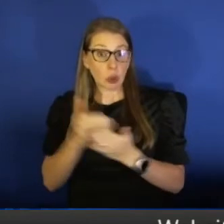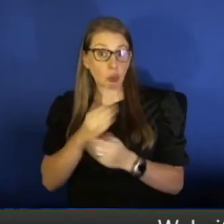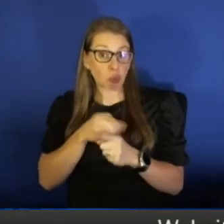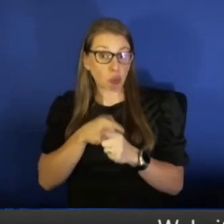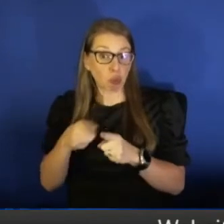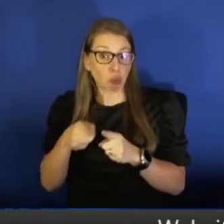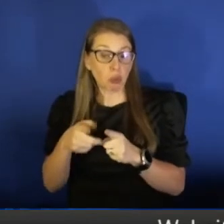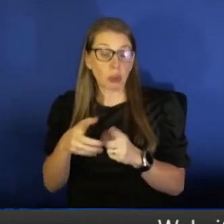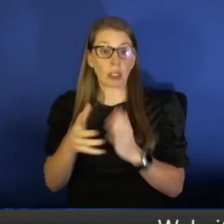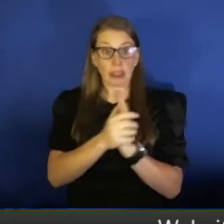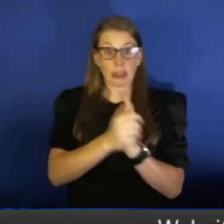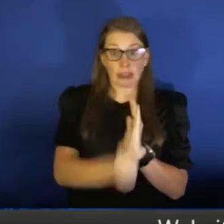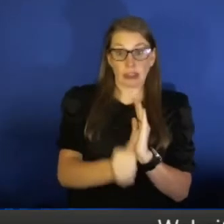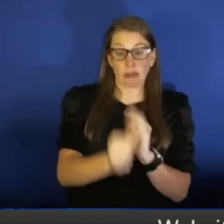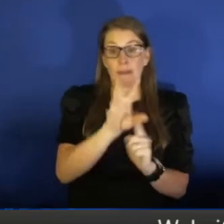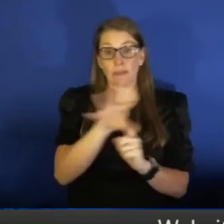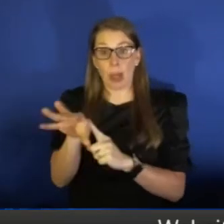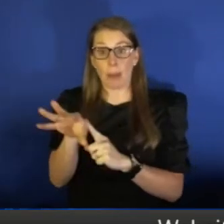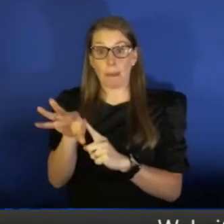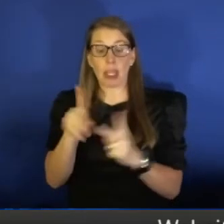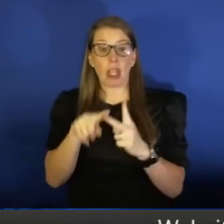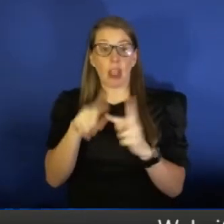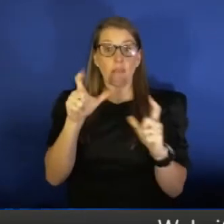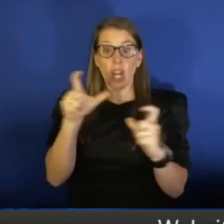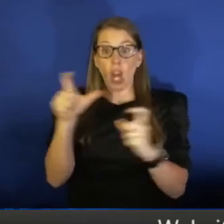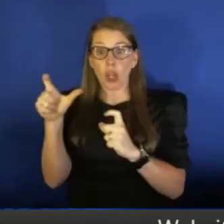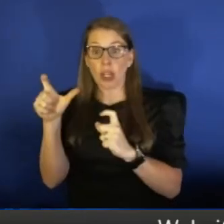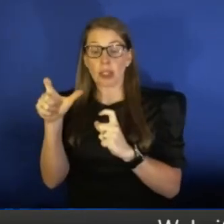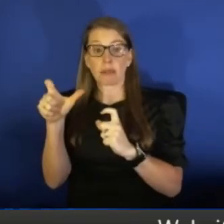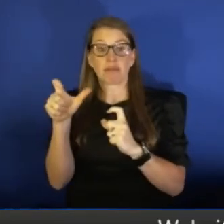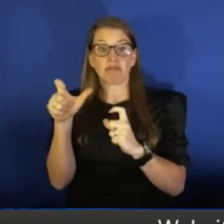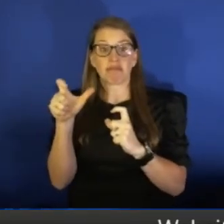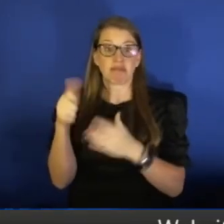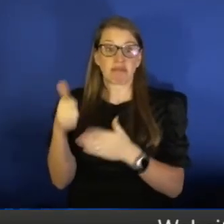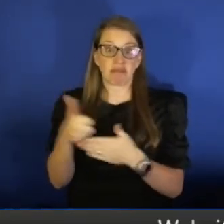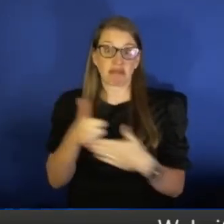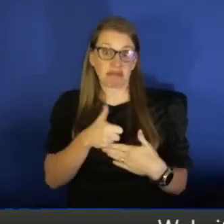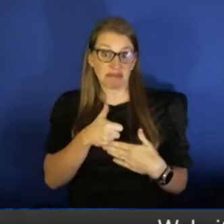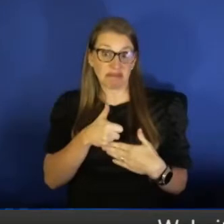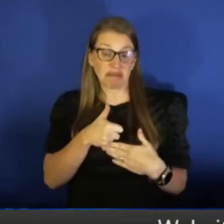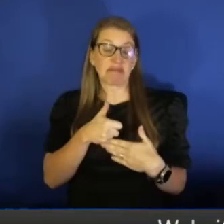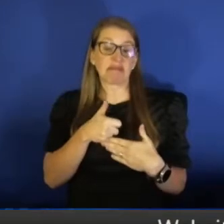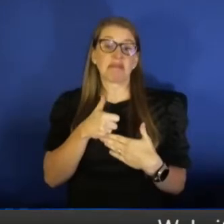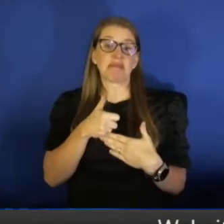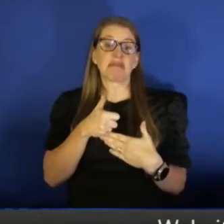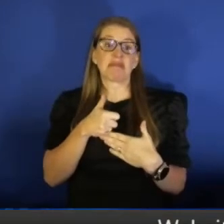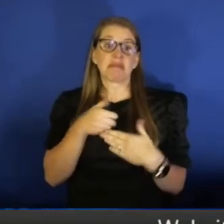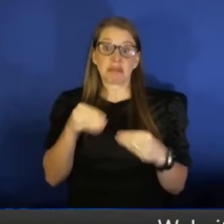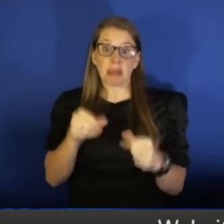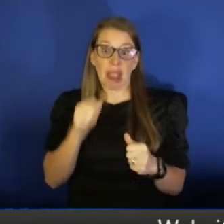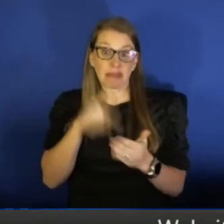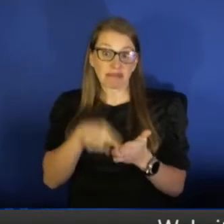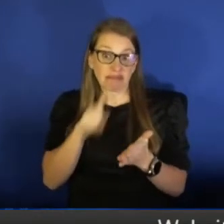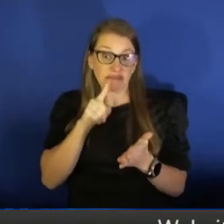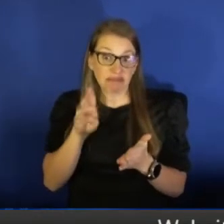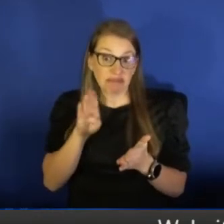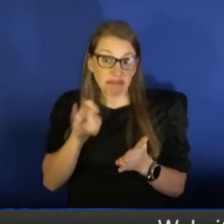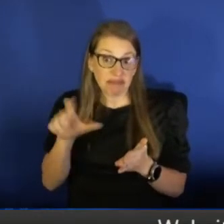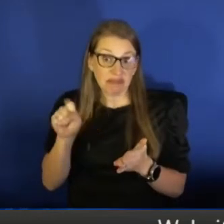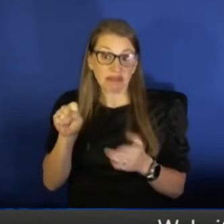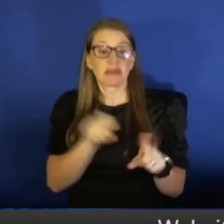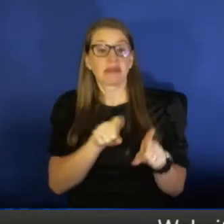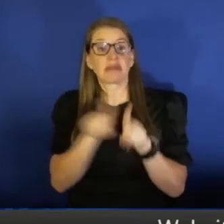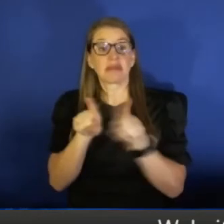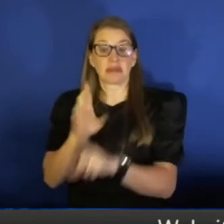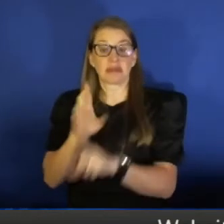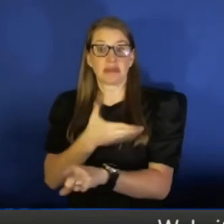in filming and photography to kind of make ends meet as well on top of music. But yeah, I perform probably